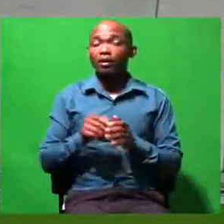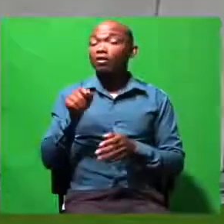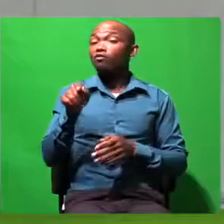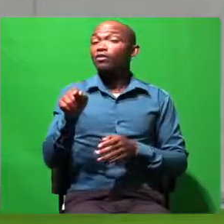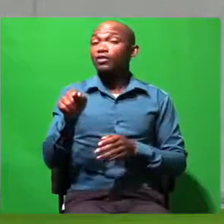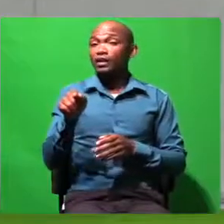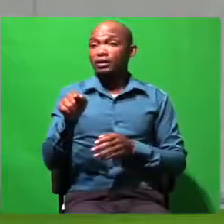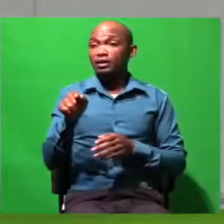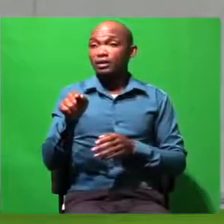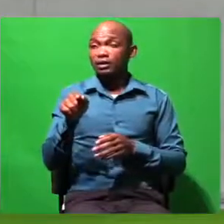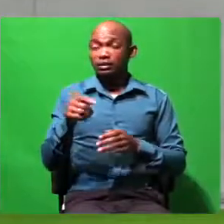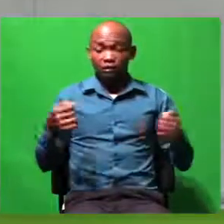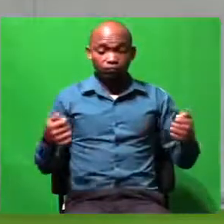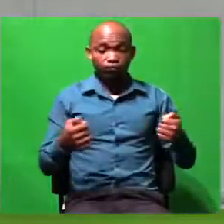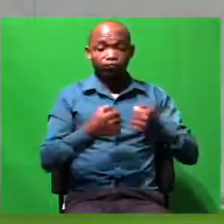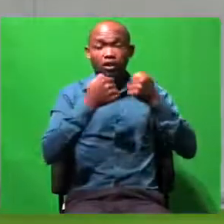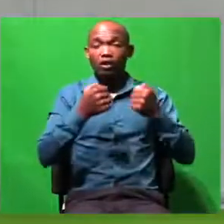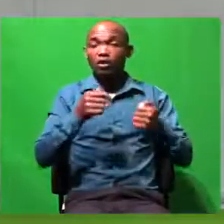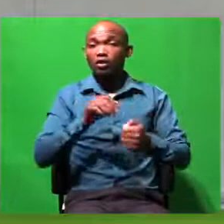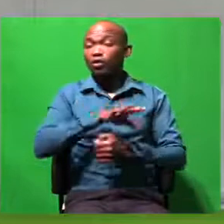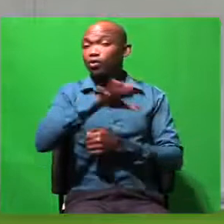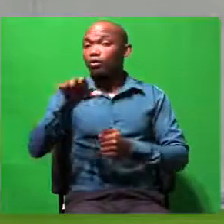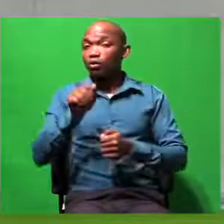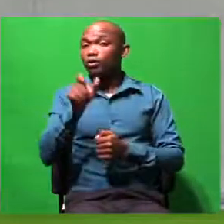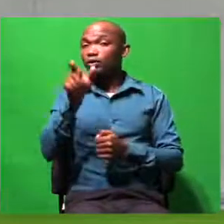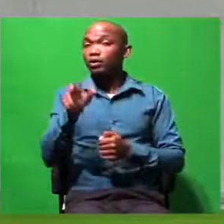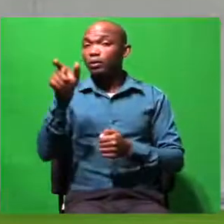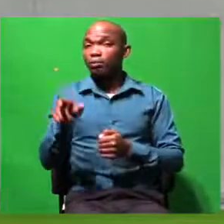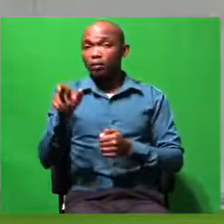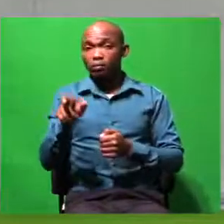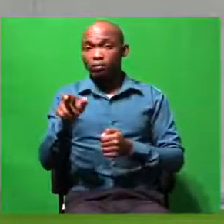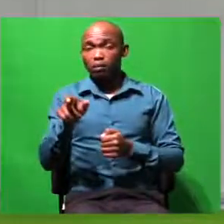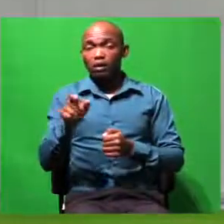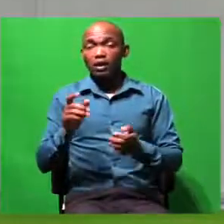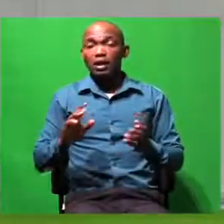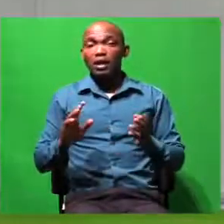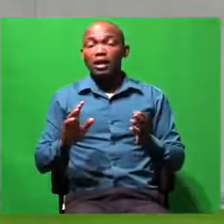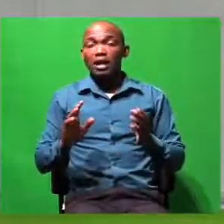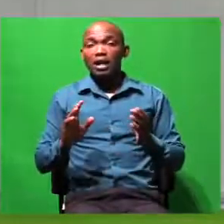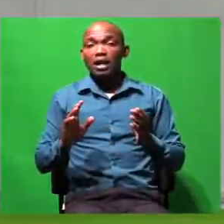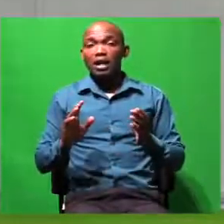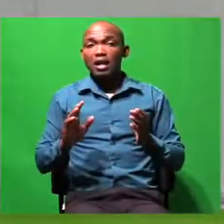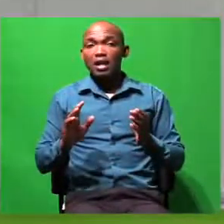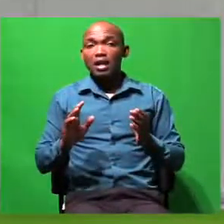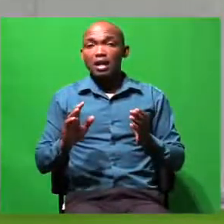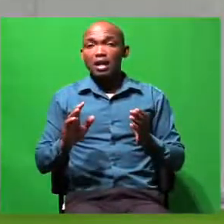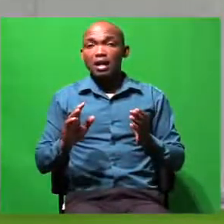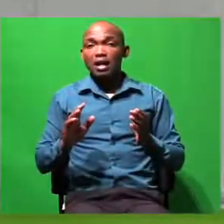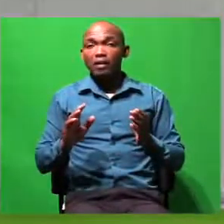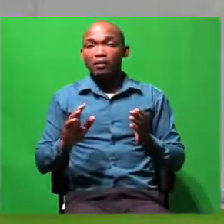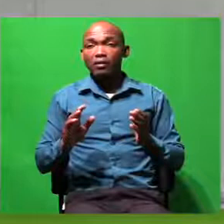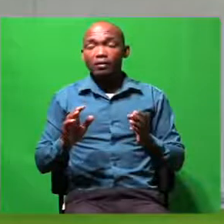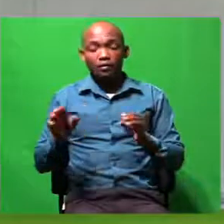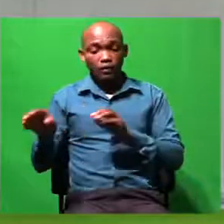So from this incident, those people now leaving their place or their home place, their